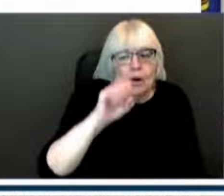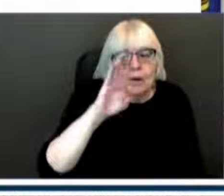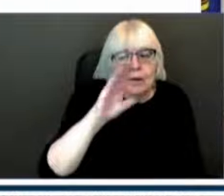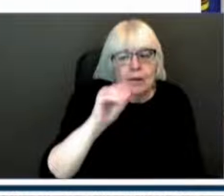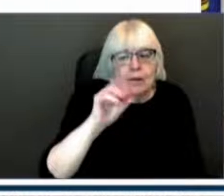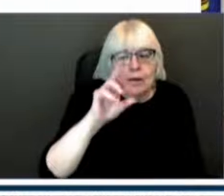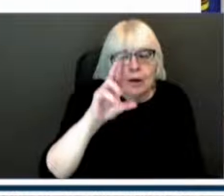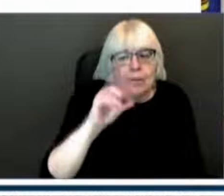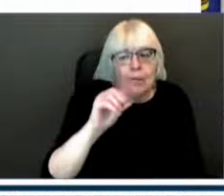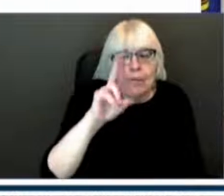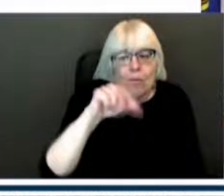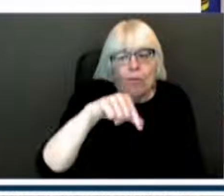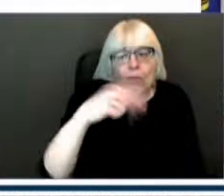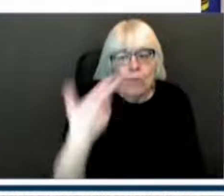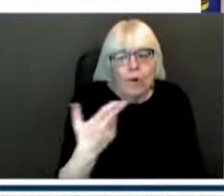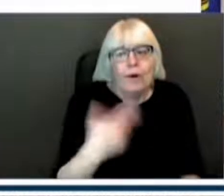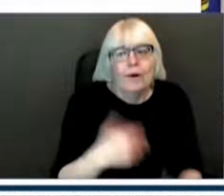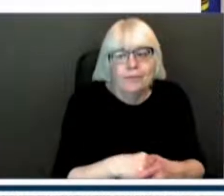Lois, go ahead.